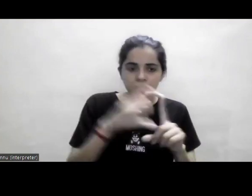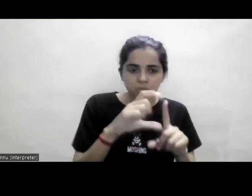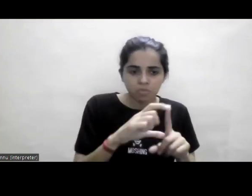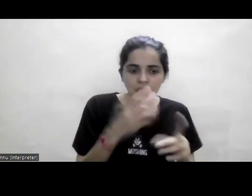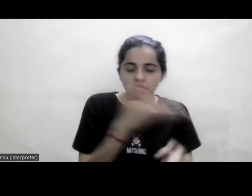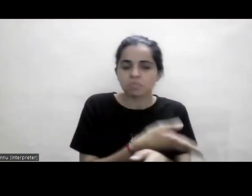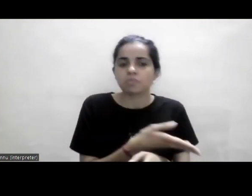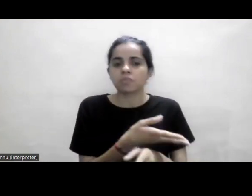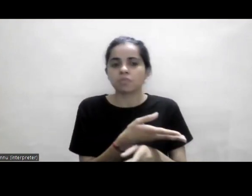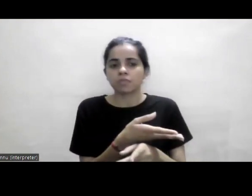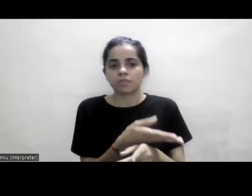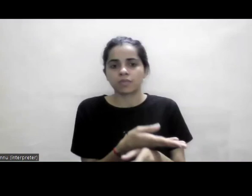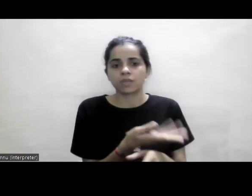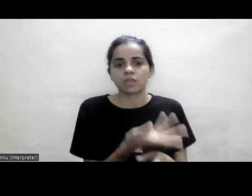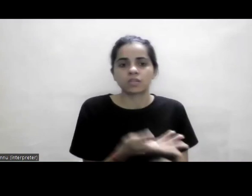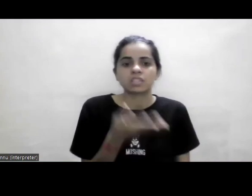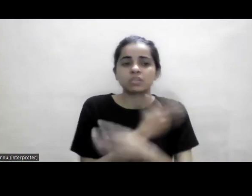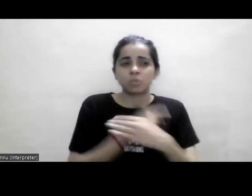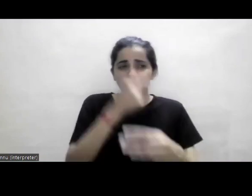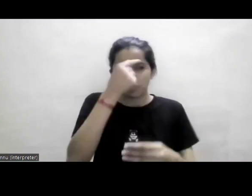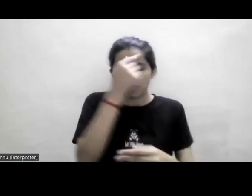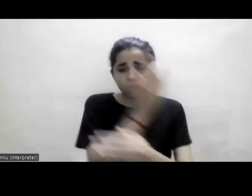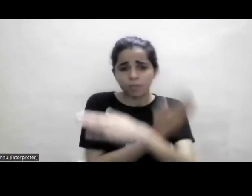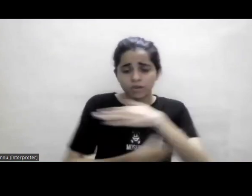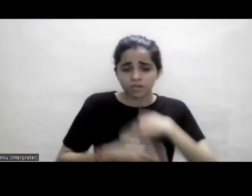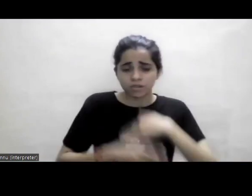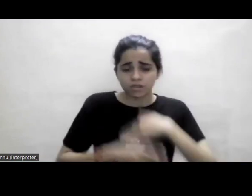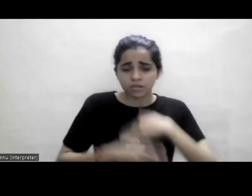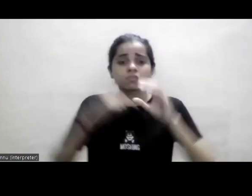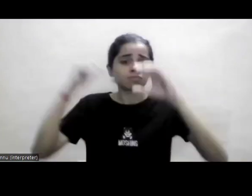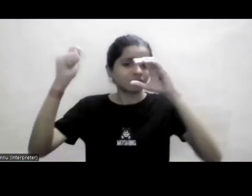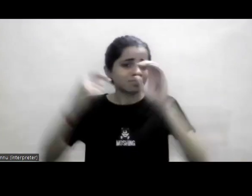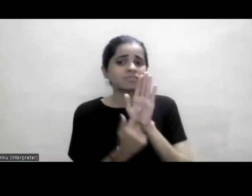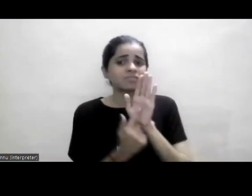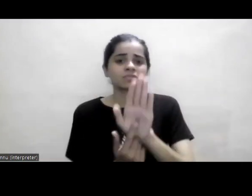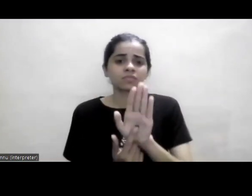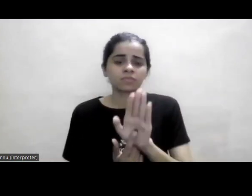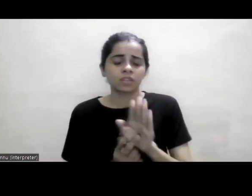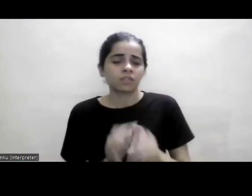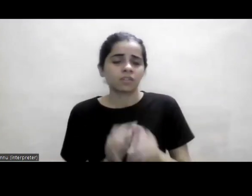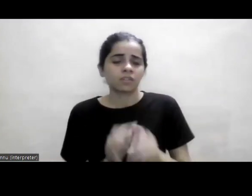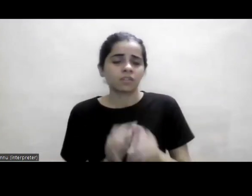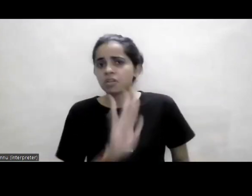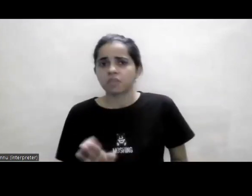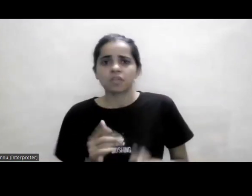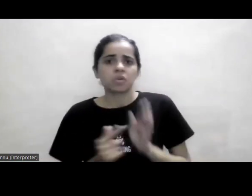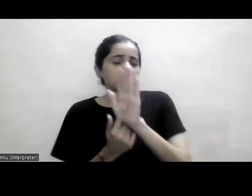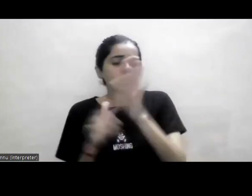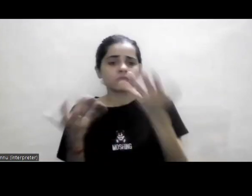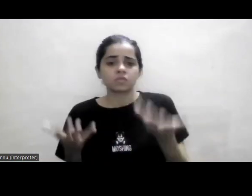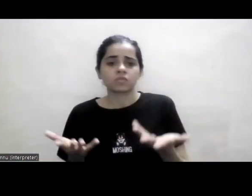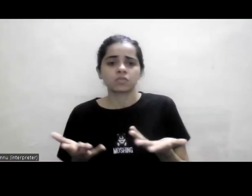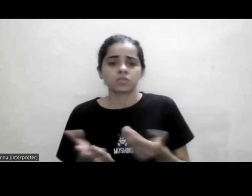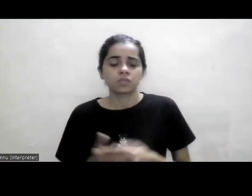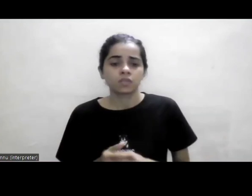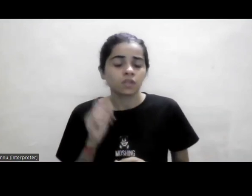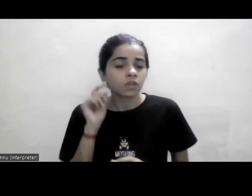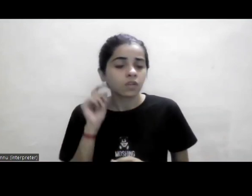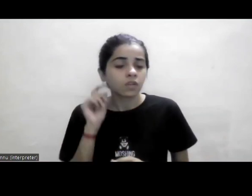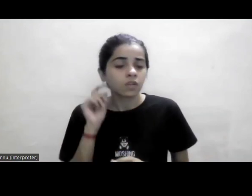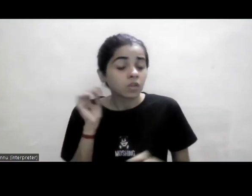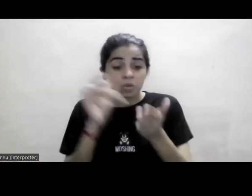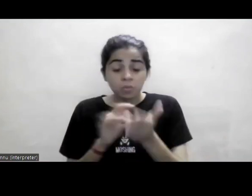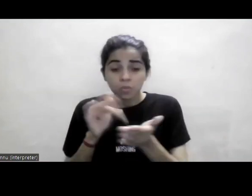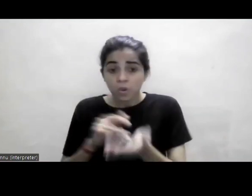of affective disorder in that way on screen. I had never seen a show showing us the peaks